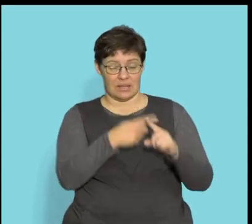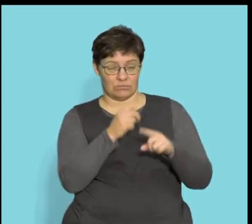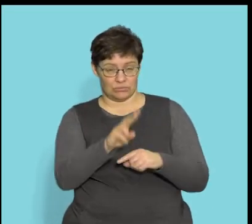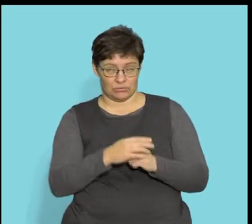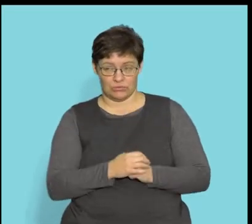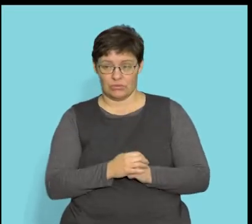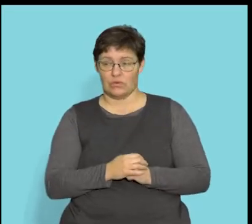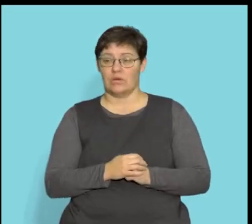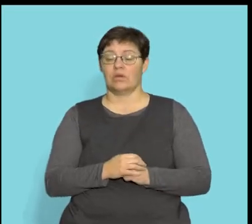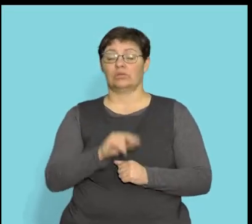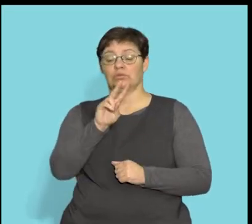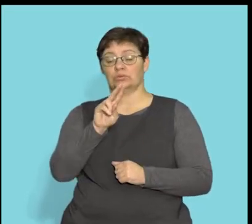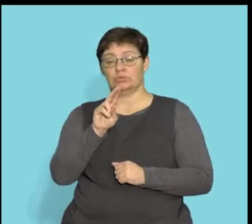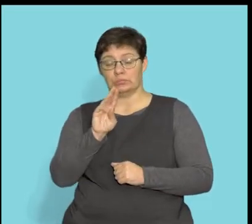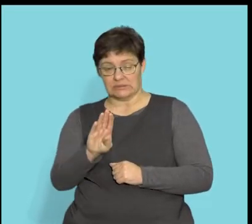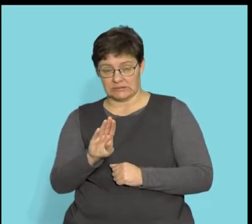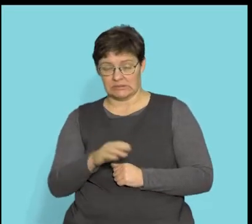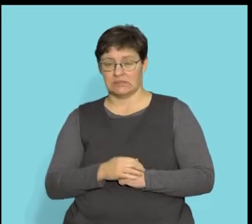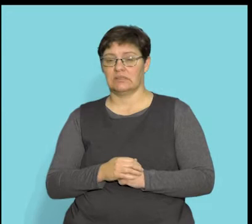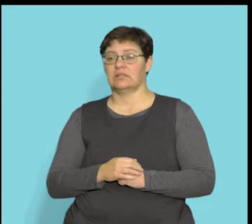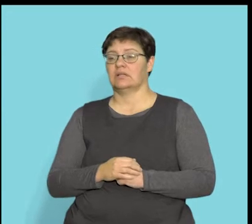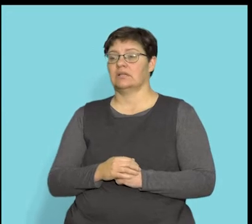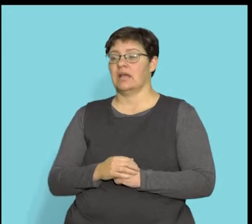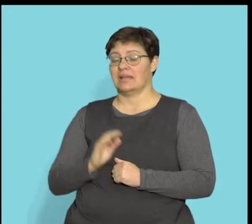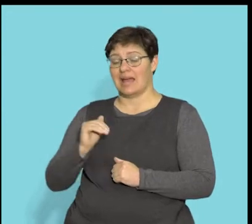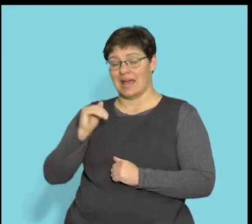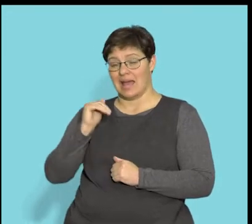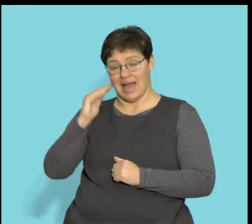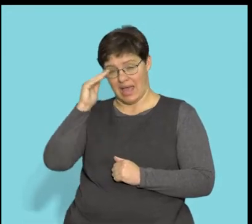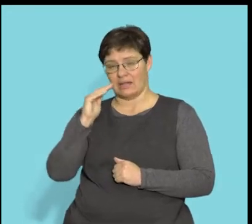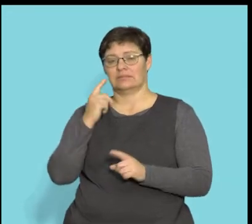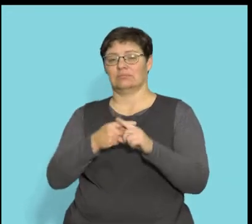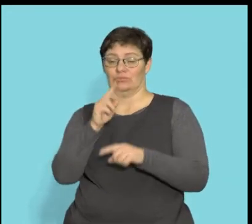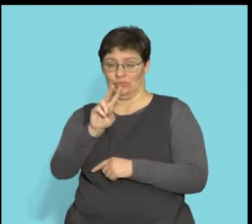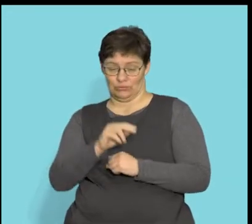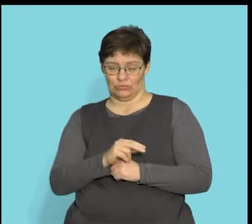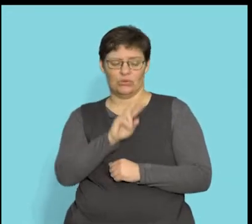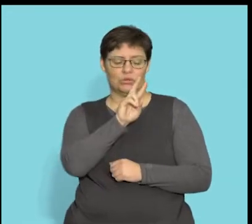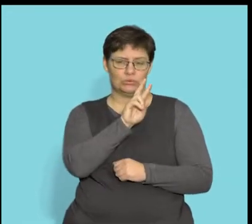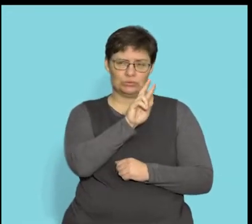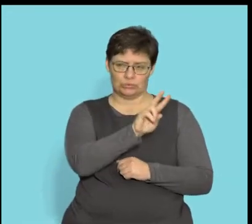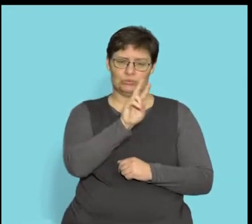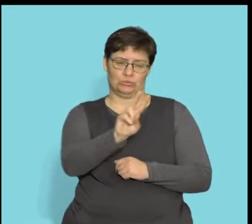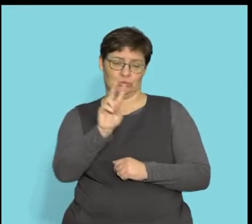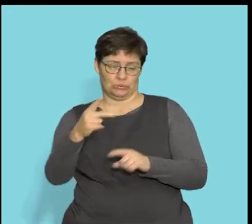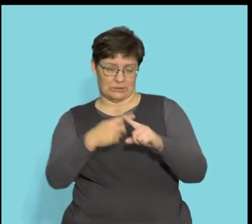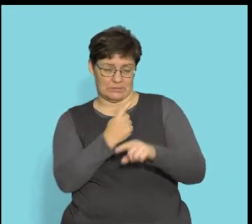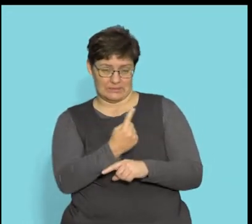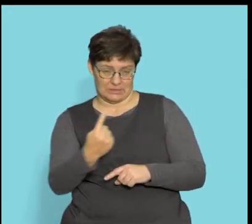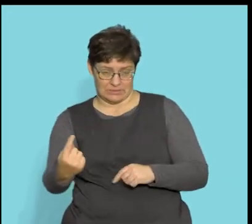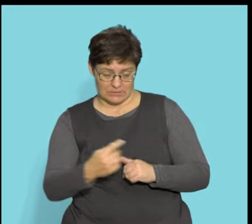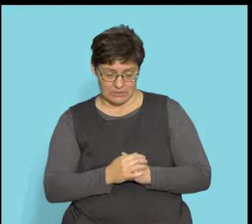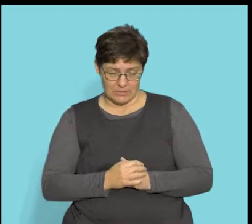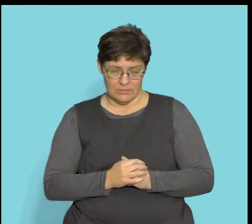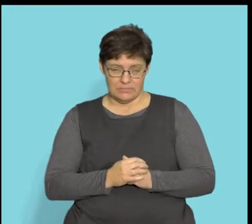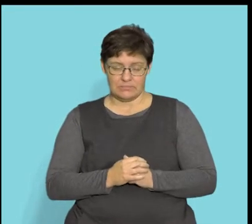by 2, the breadth has been multiplied by 2, and the height has been multiplied by 2. I am